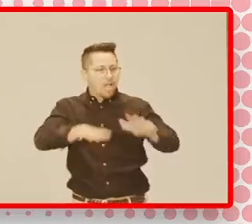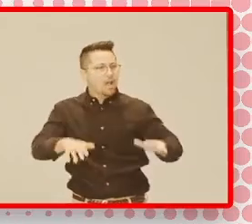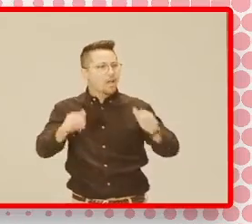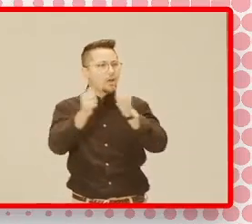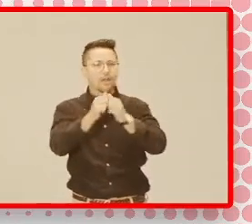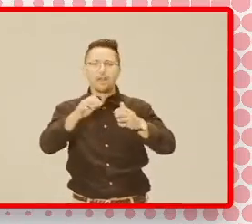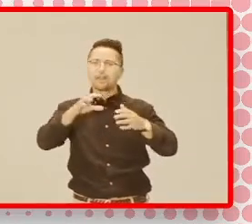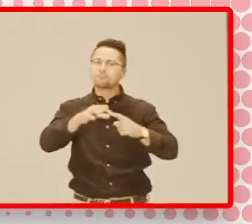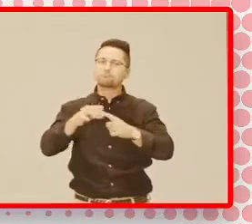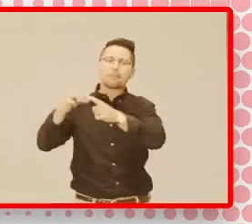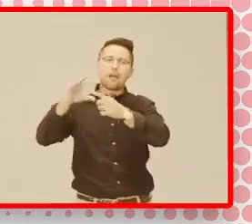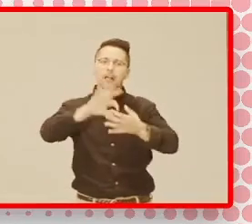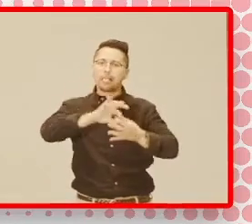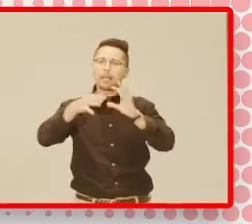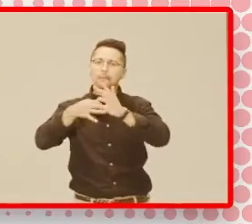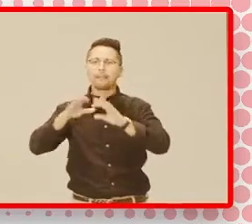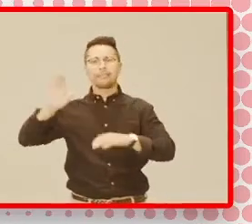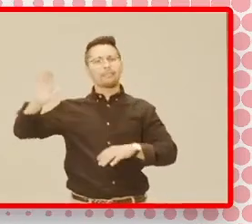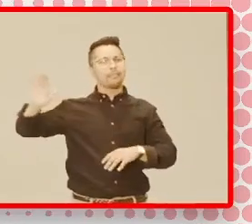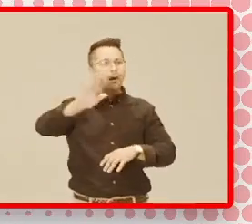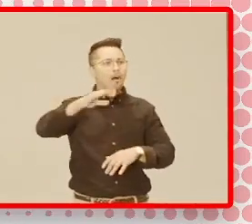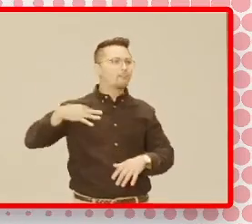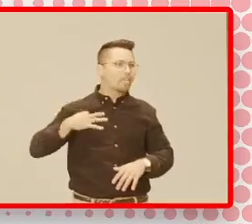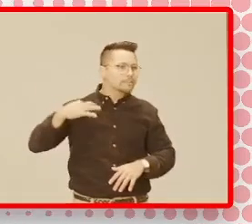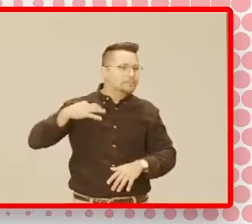like Dan,